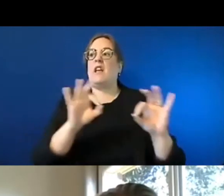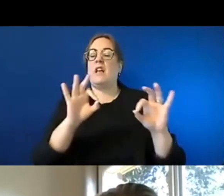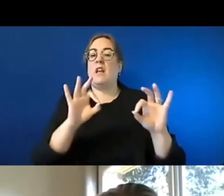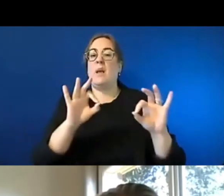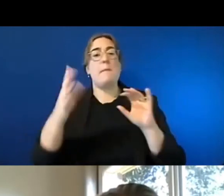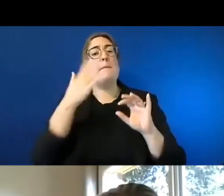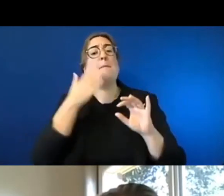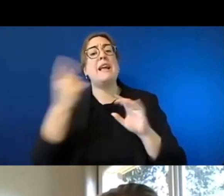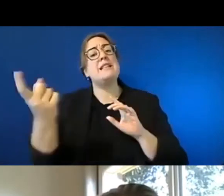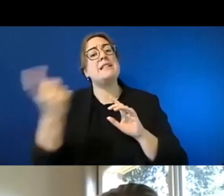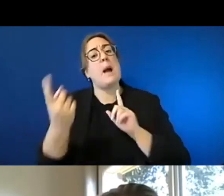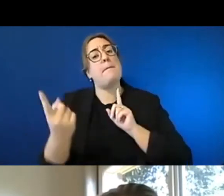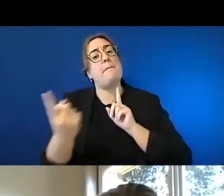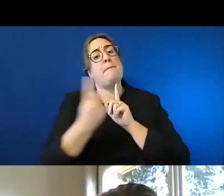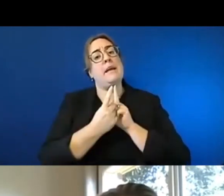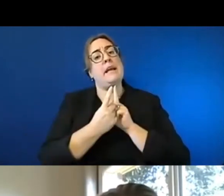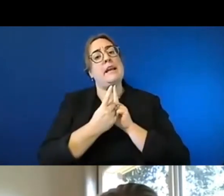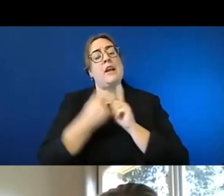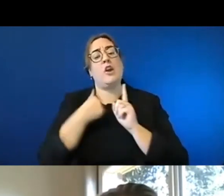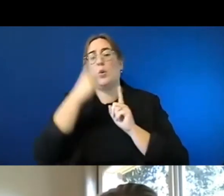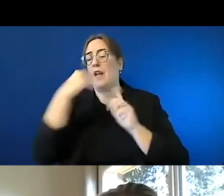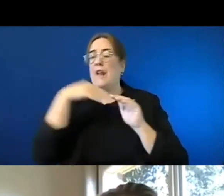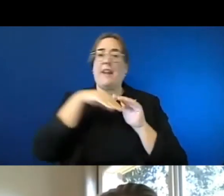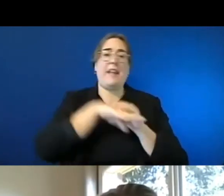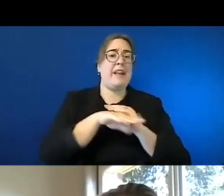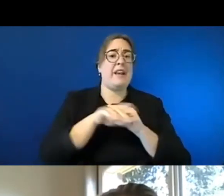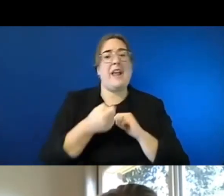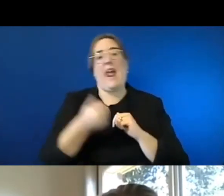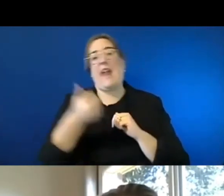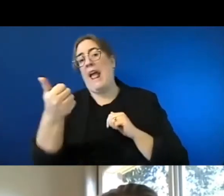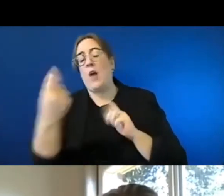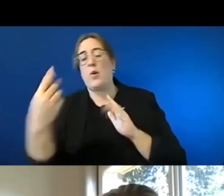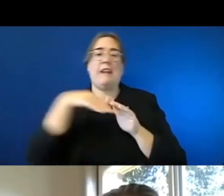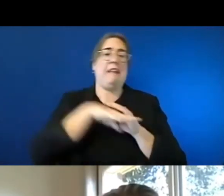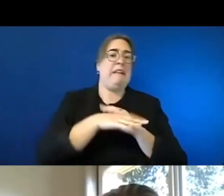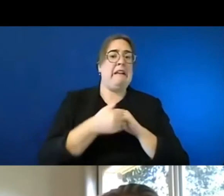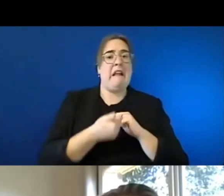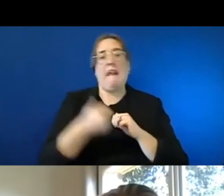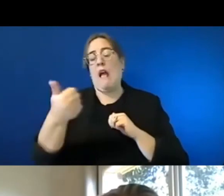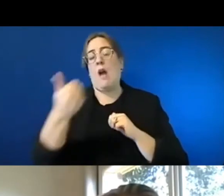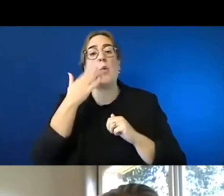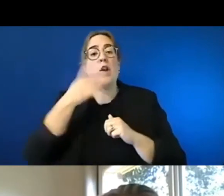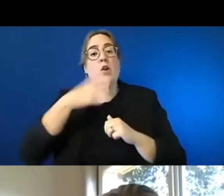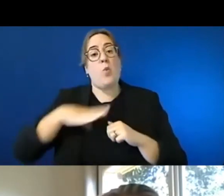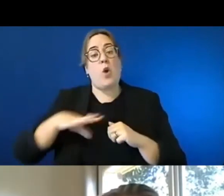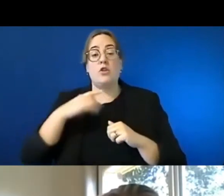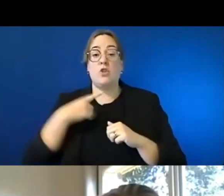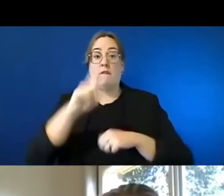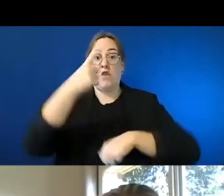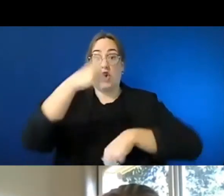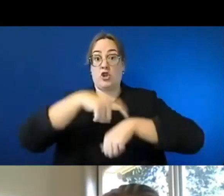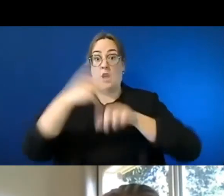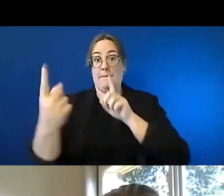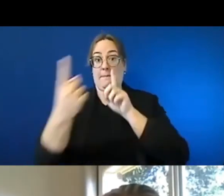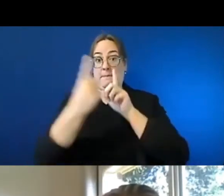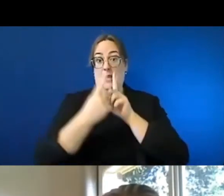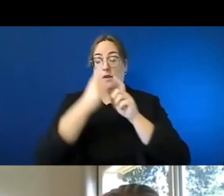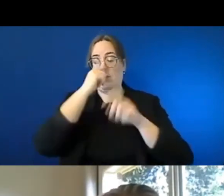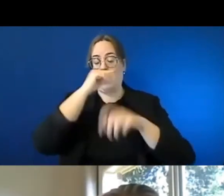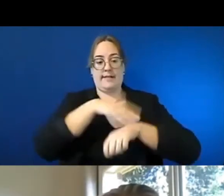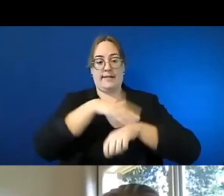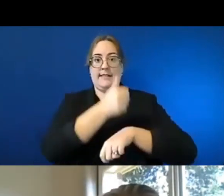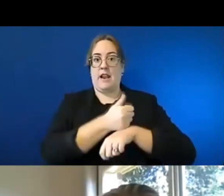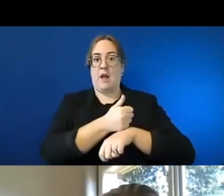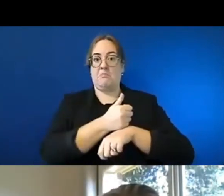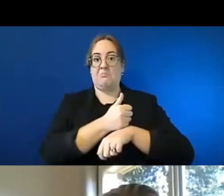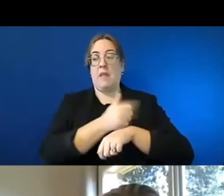sort of sit there and you come and go in and out of us as you need to. So come at the beginning, we'll get you set up, then we might not see you